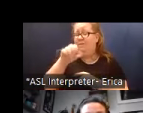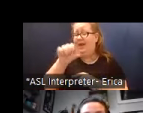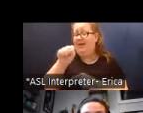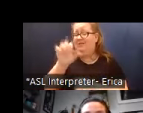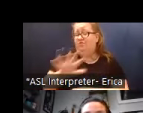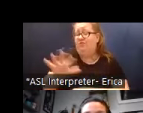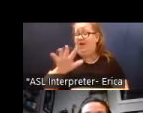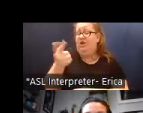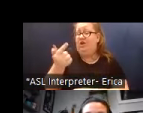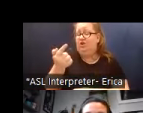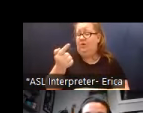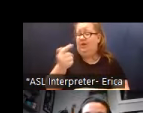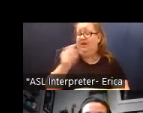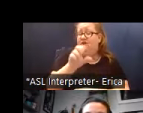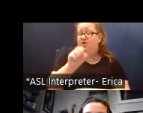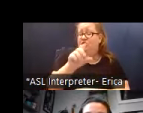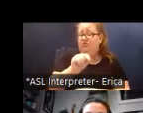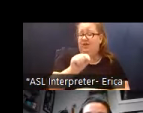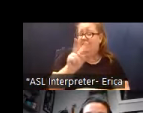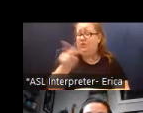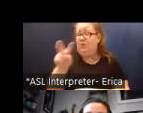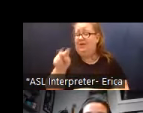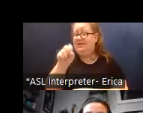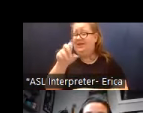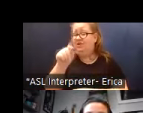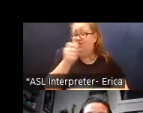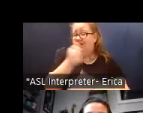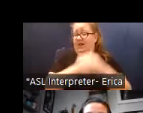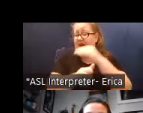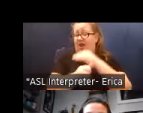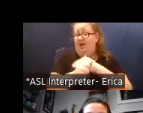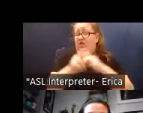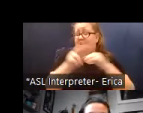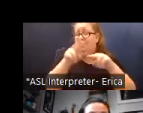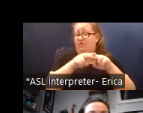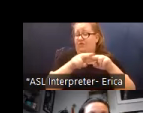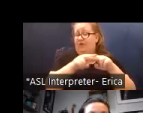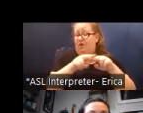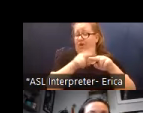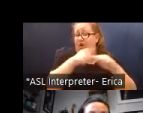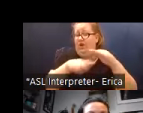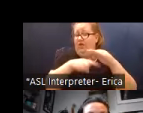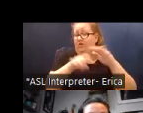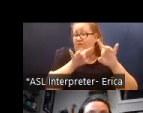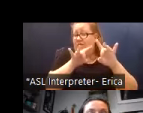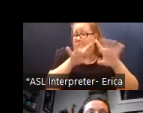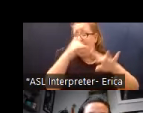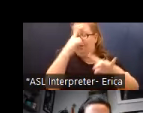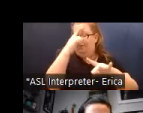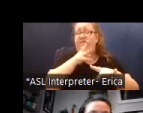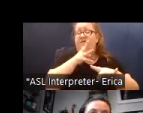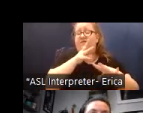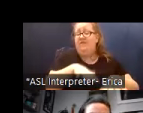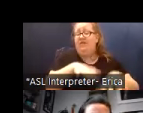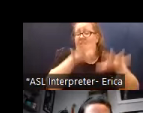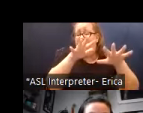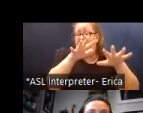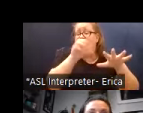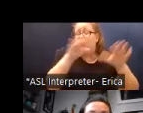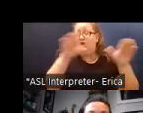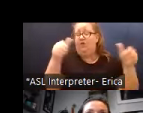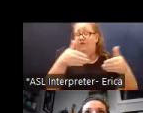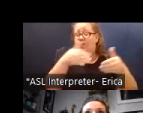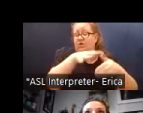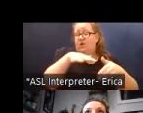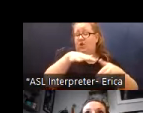Street, 22nd Street underneath the railroad, those have been terrible for flooding. So a focus on